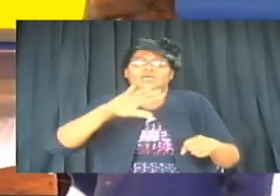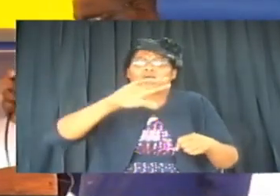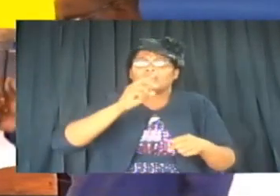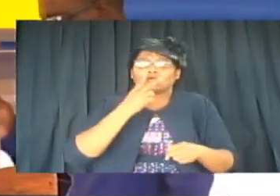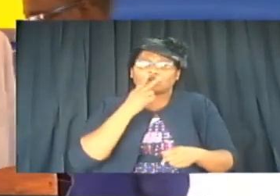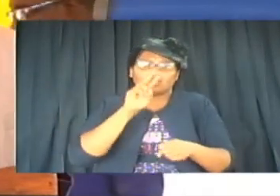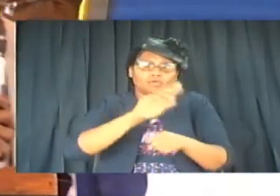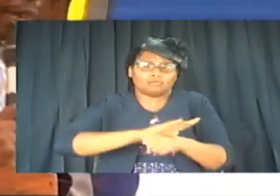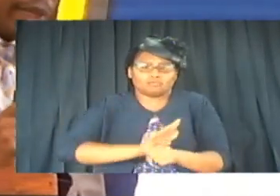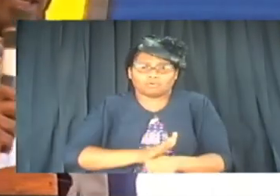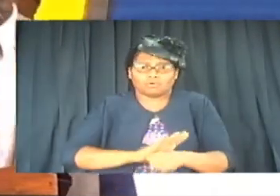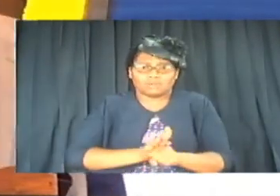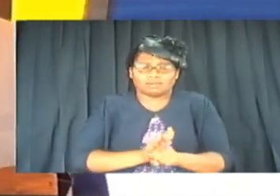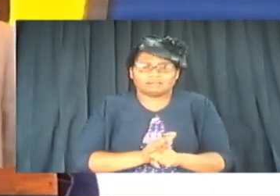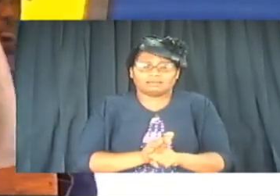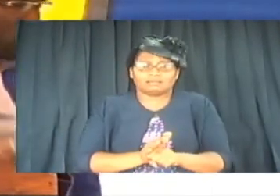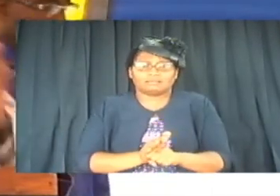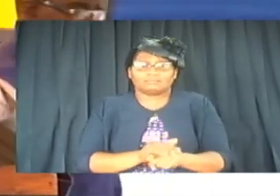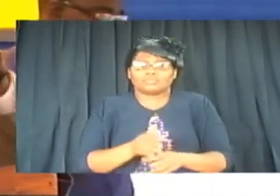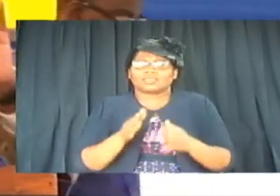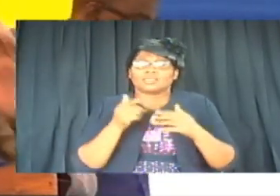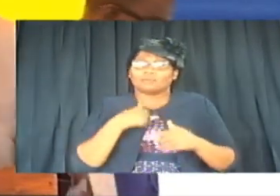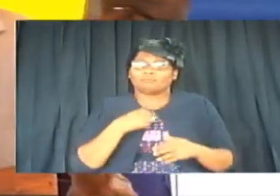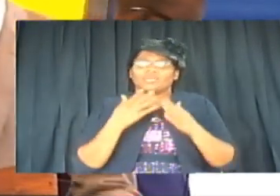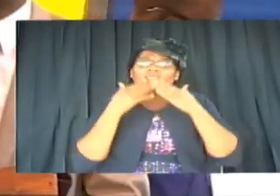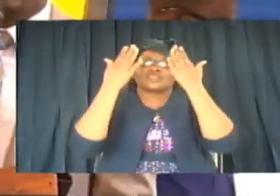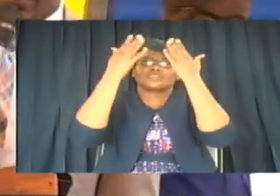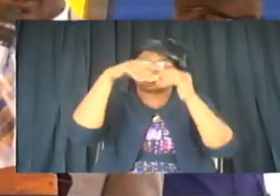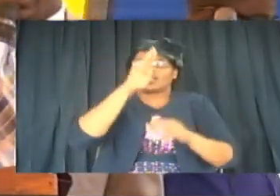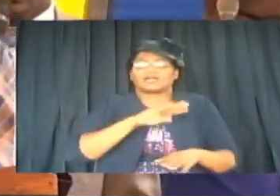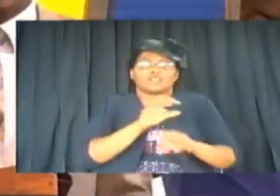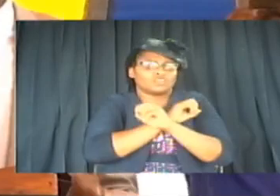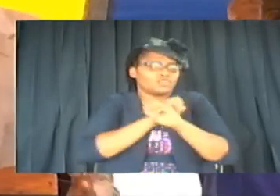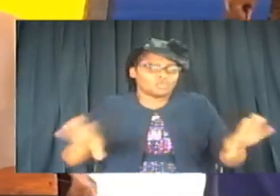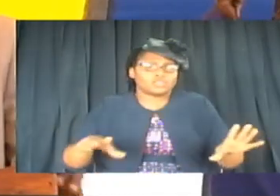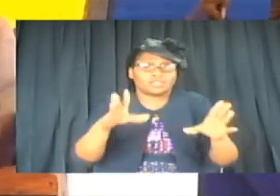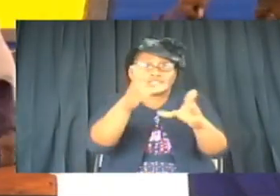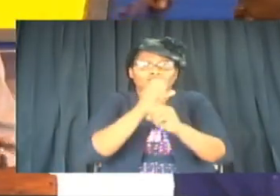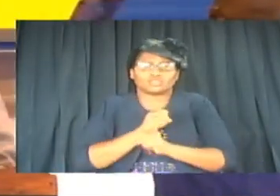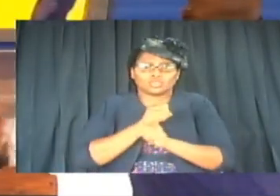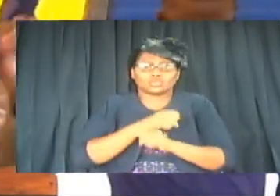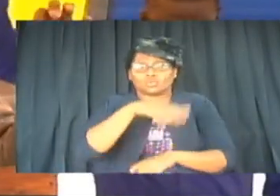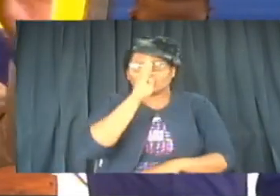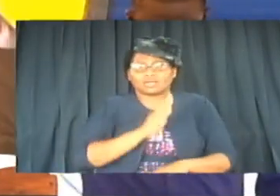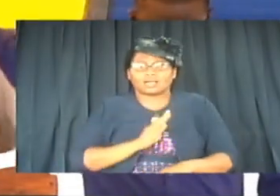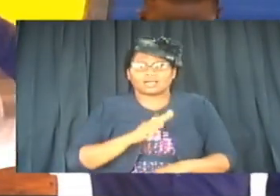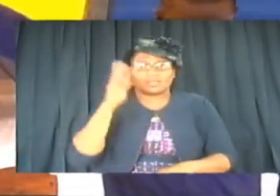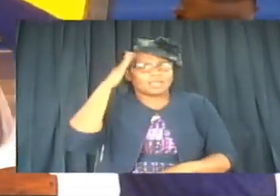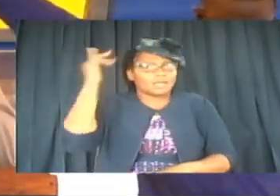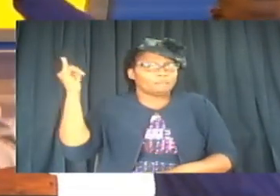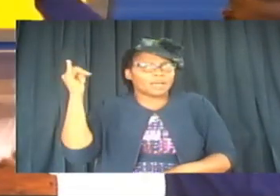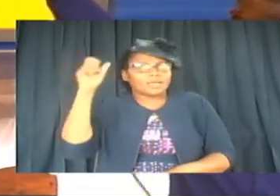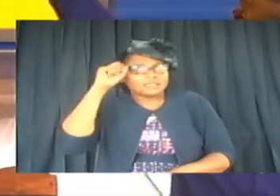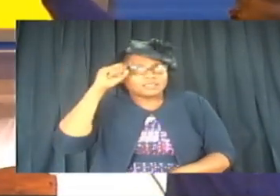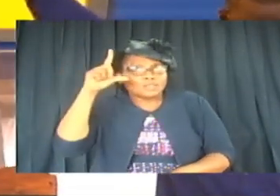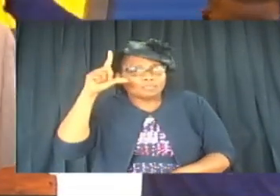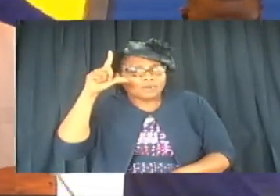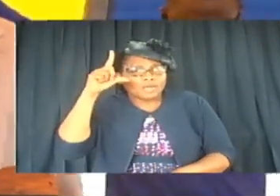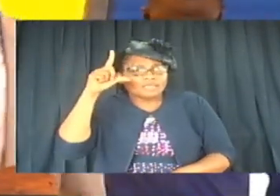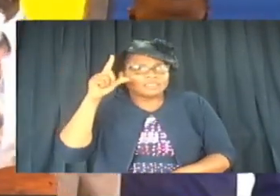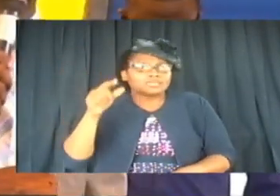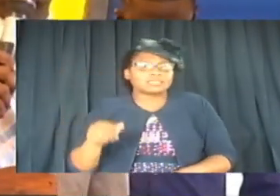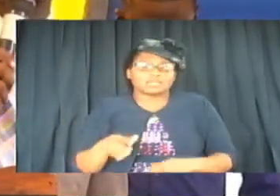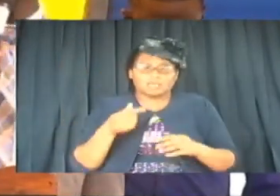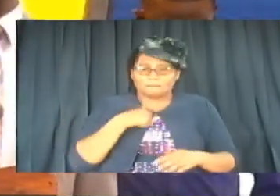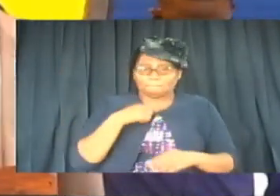on this earth. I thank God that it took him by surprise. And I thank God that I'm a part of the church triumphant. And as the